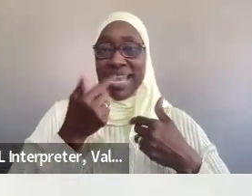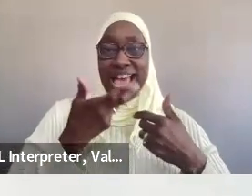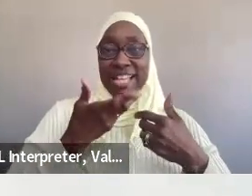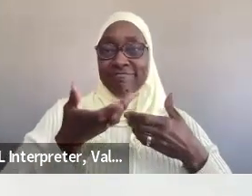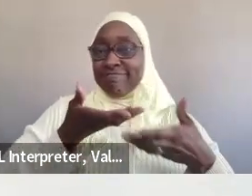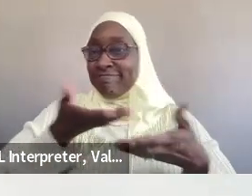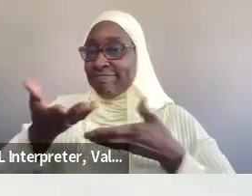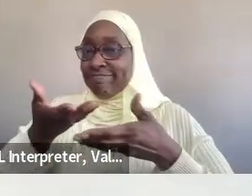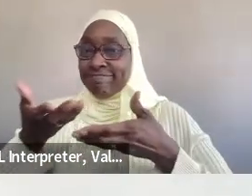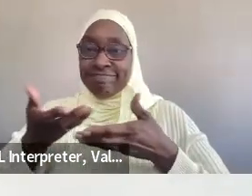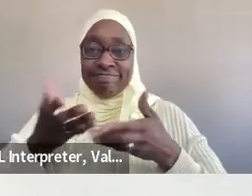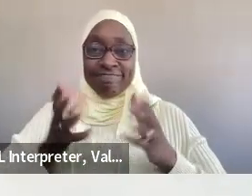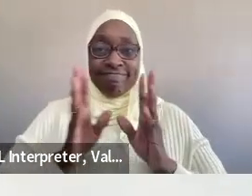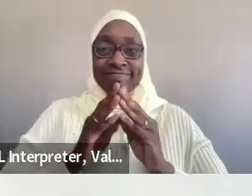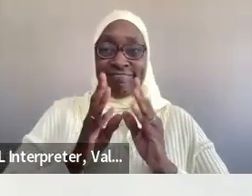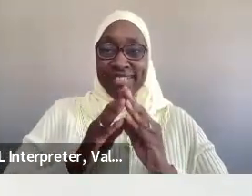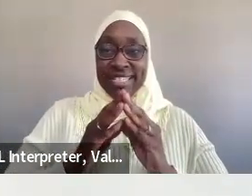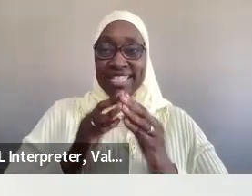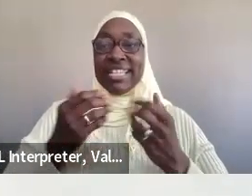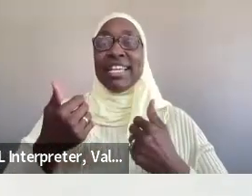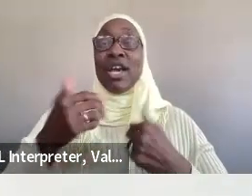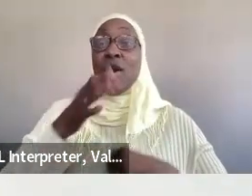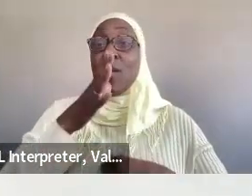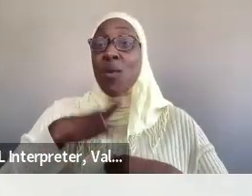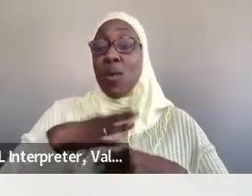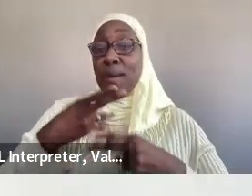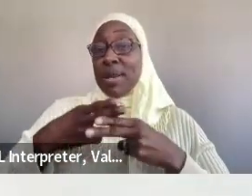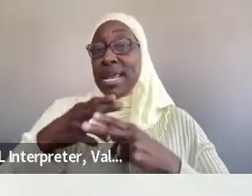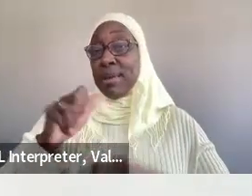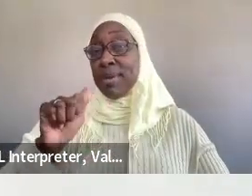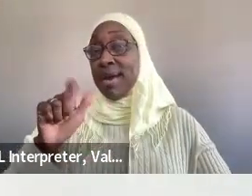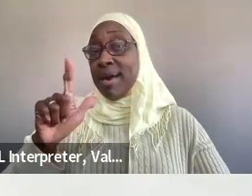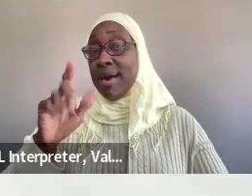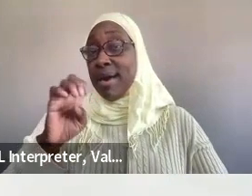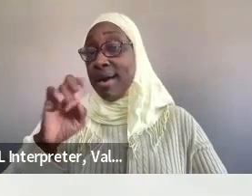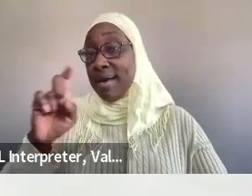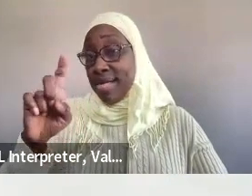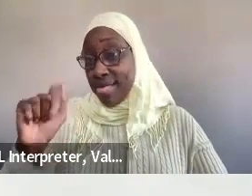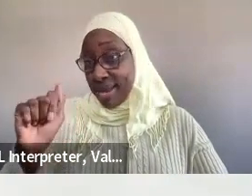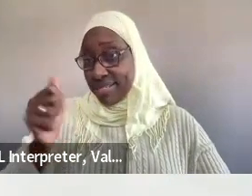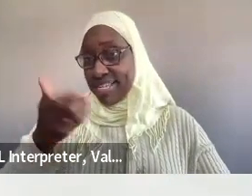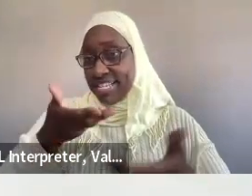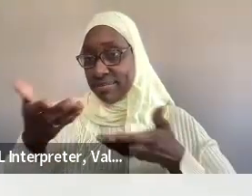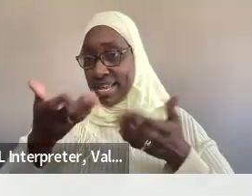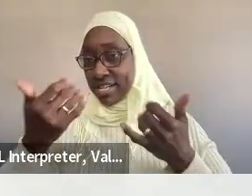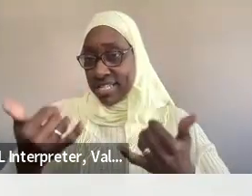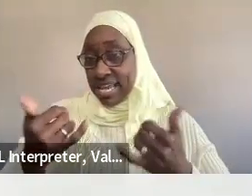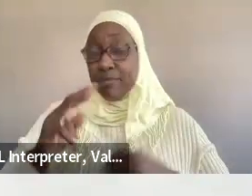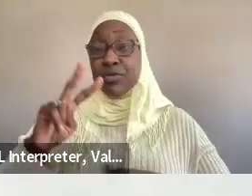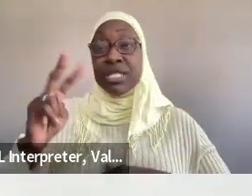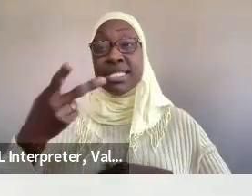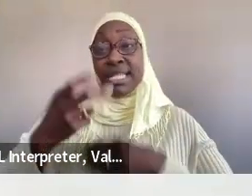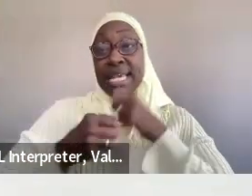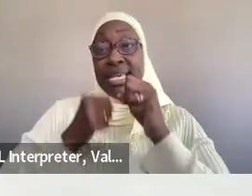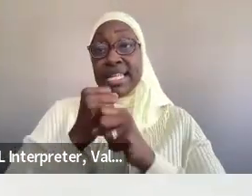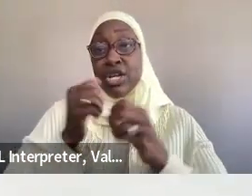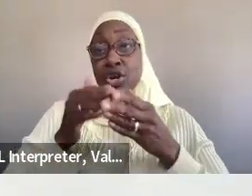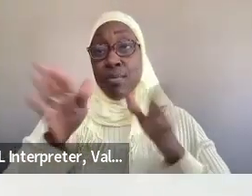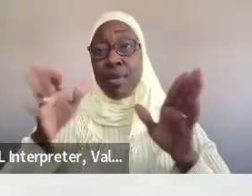today. She's called Alexa K. Alexa is a second-year Masters of Public Health student at Brown,